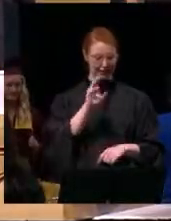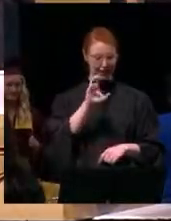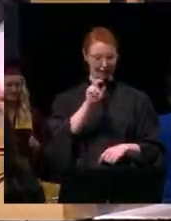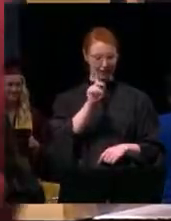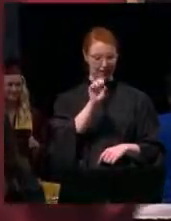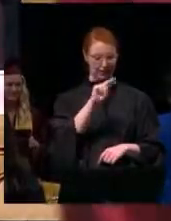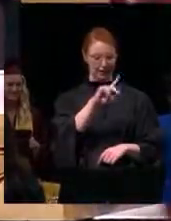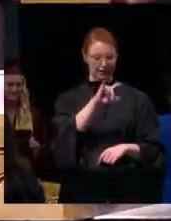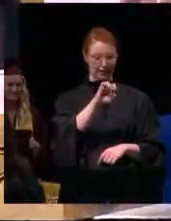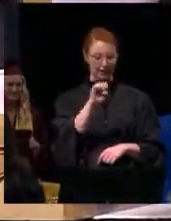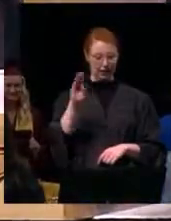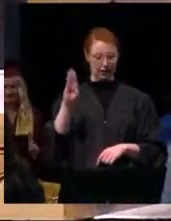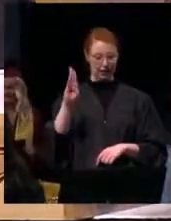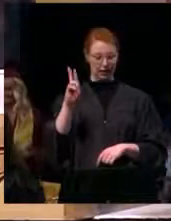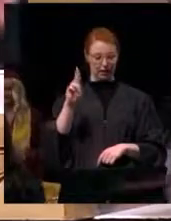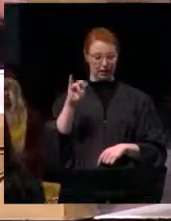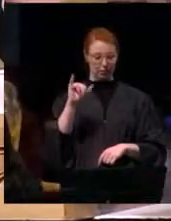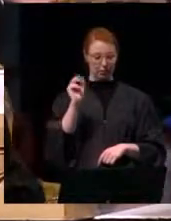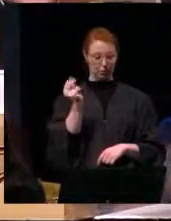Mackenzie Burian.